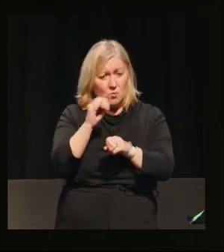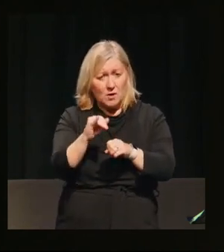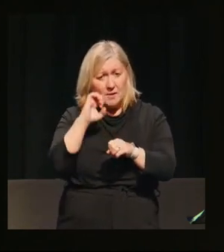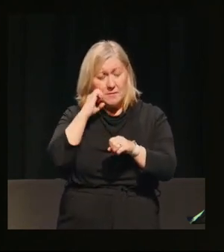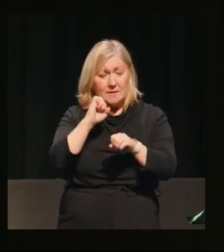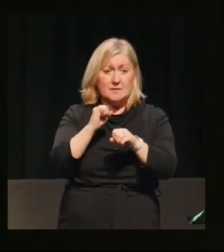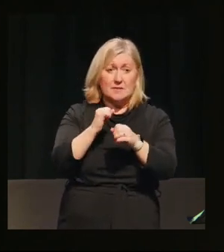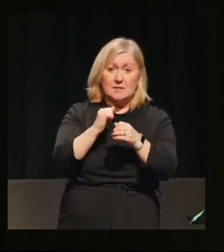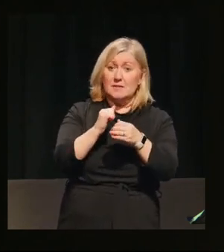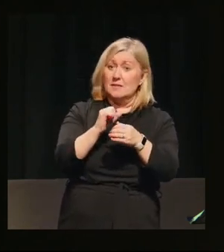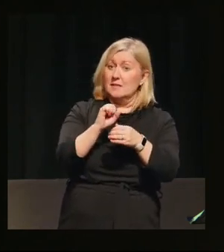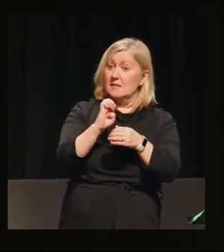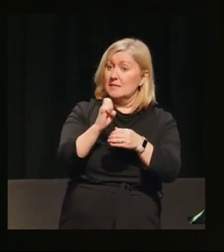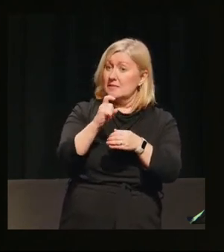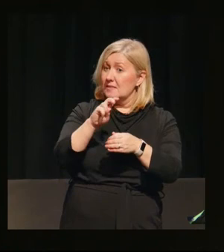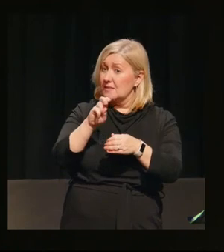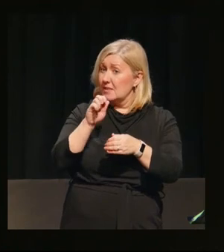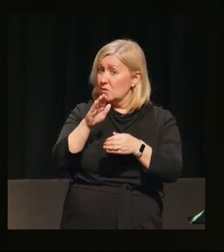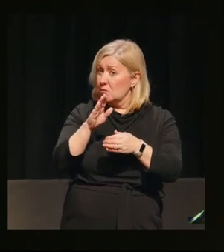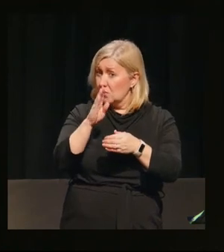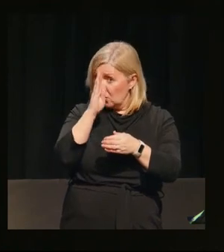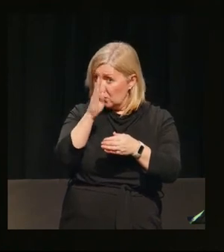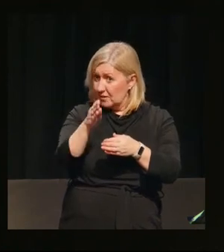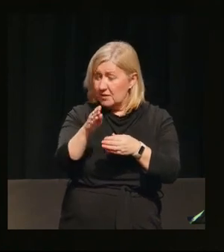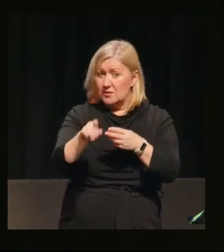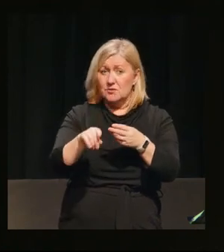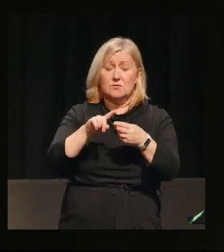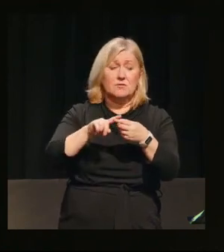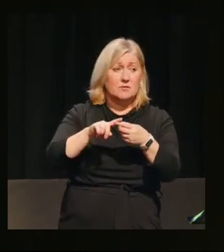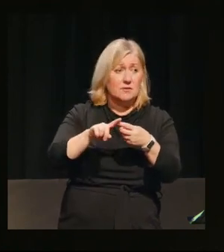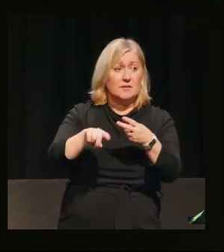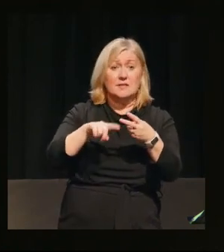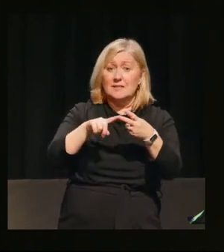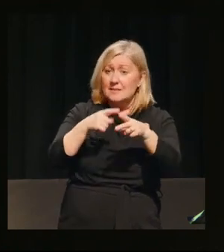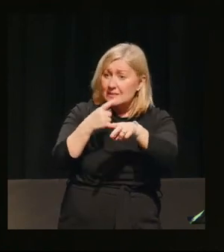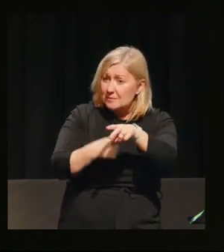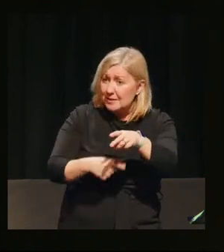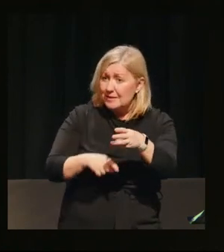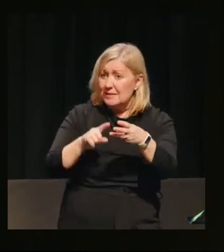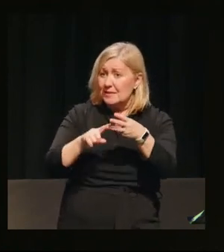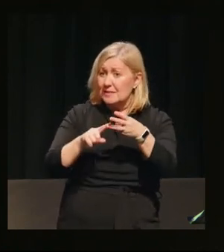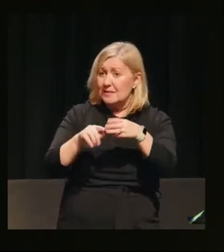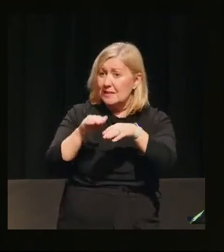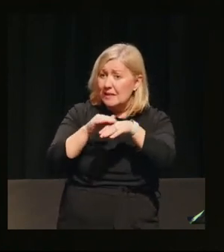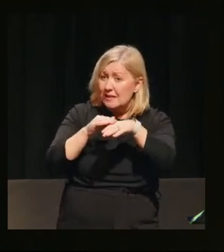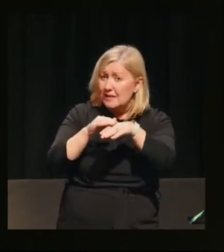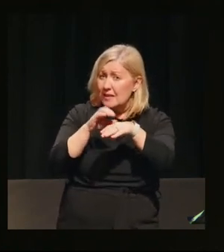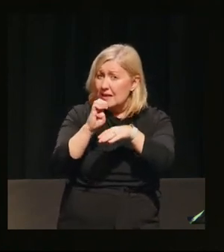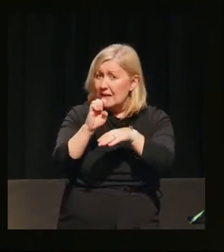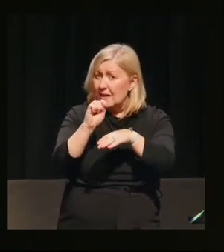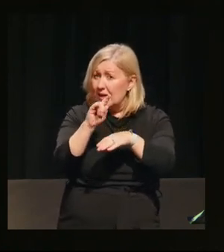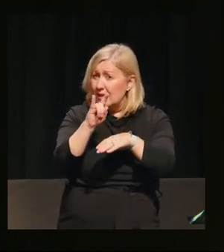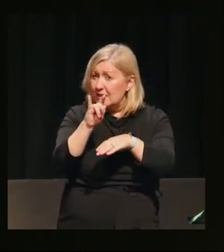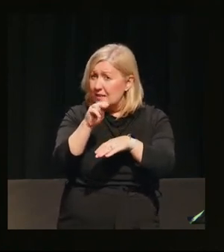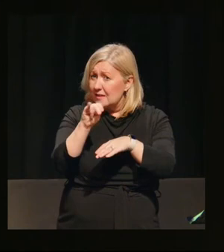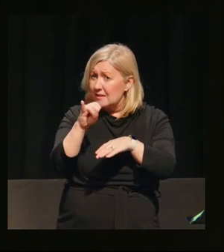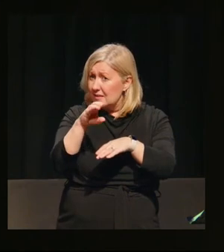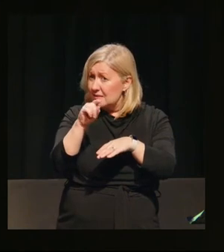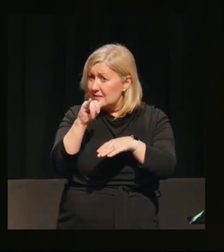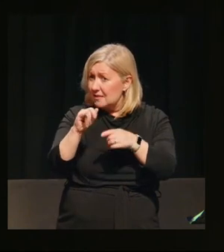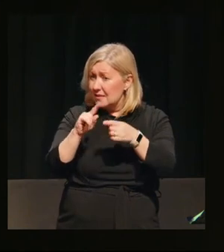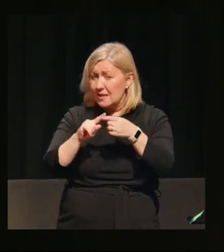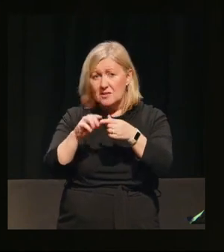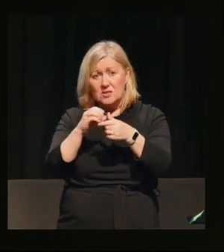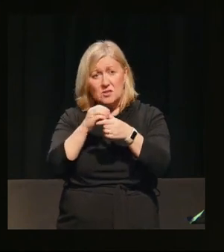disability, political affiliations, or beliefs. In doing so, we renew our moral and legal commitment to respond